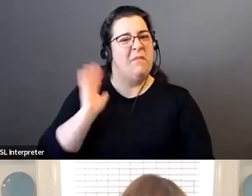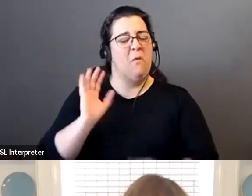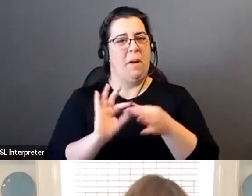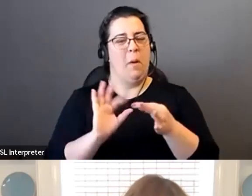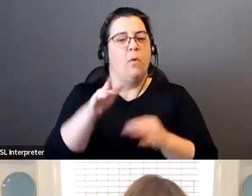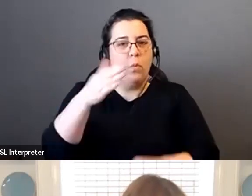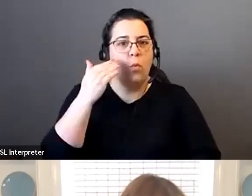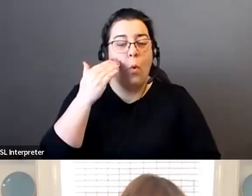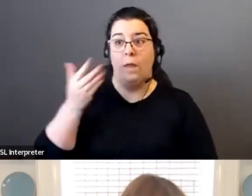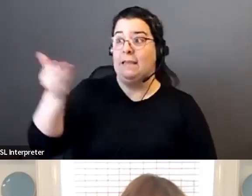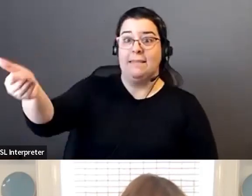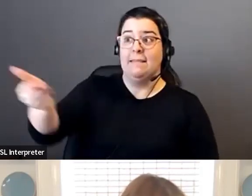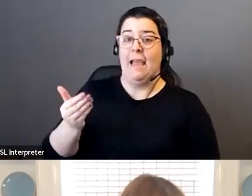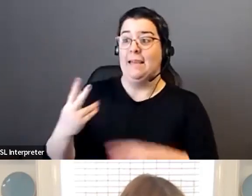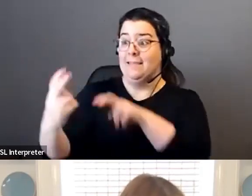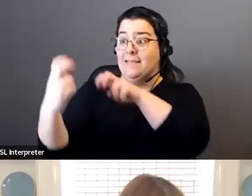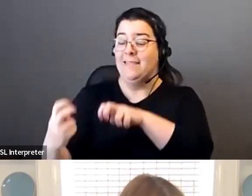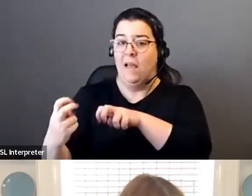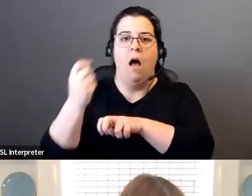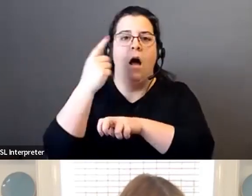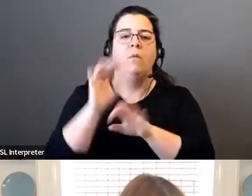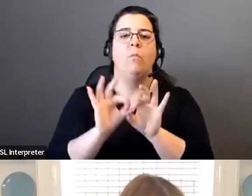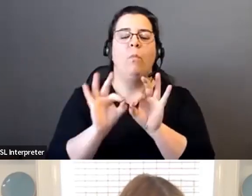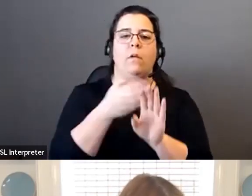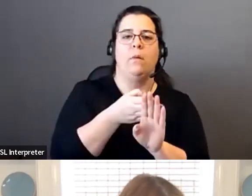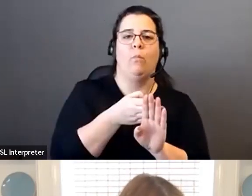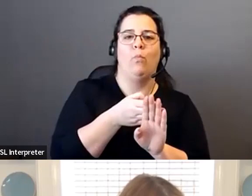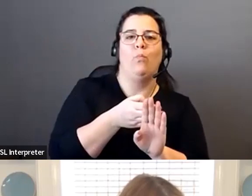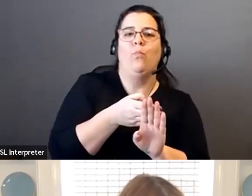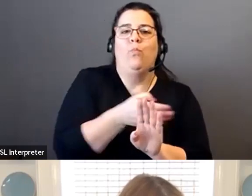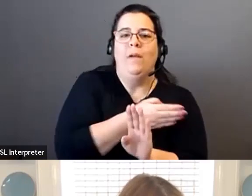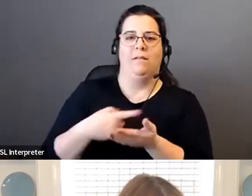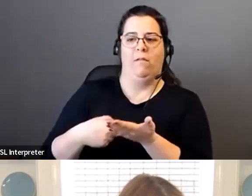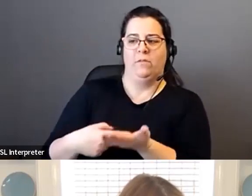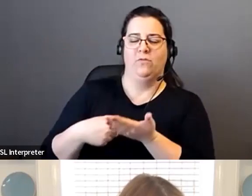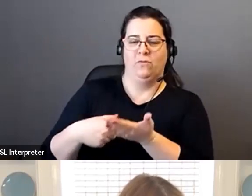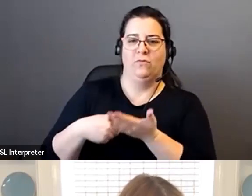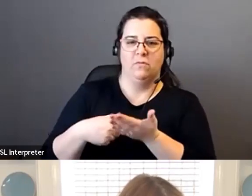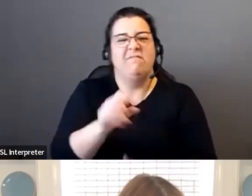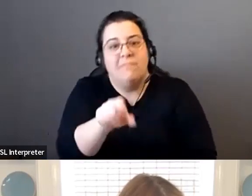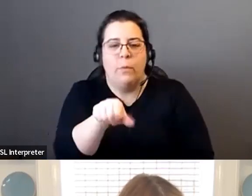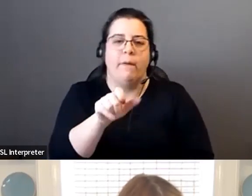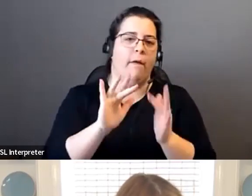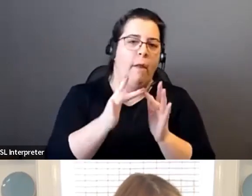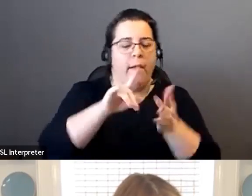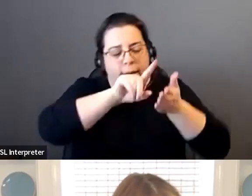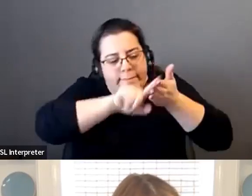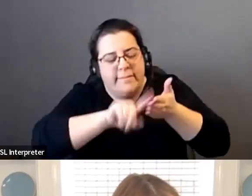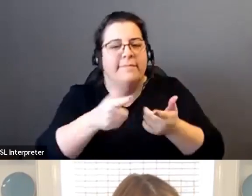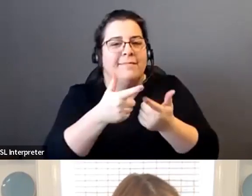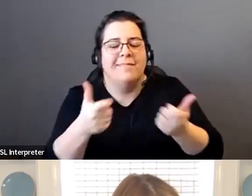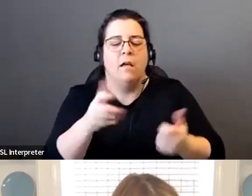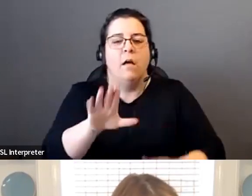your guest, that goes a long way. Of course, you can do research online or ask your guests, what do